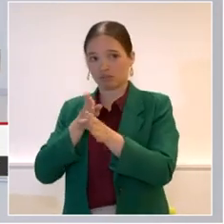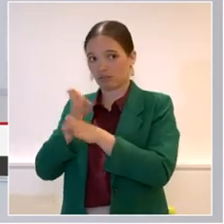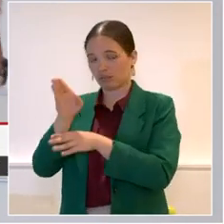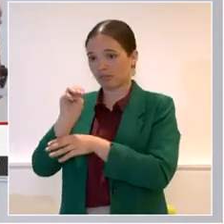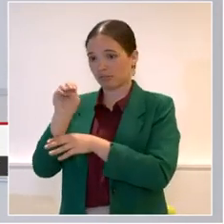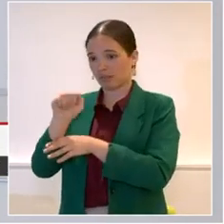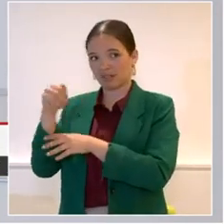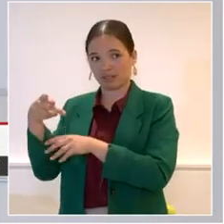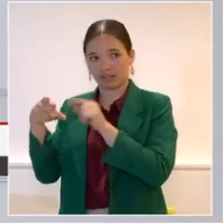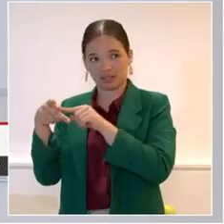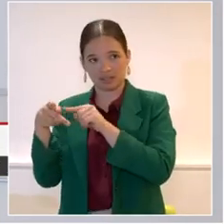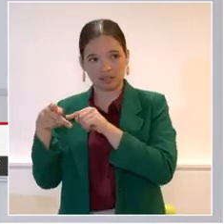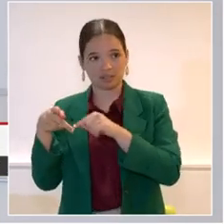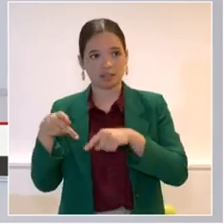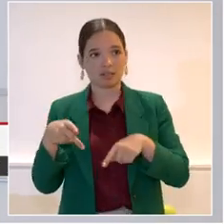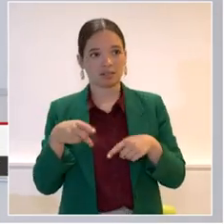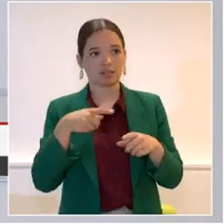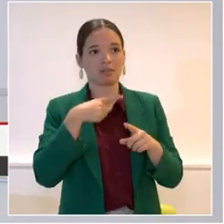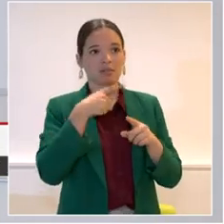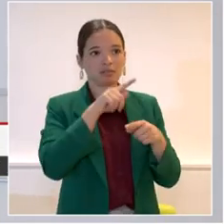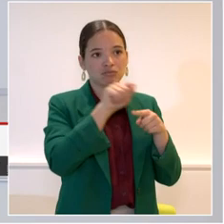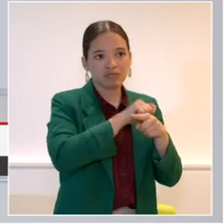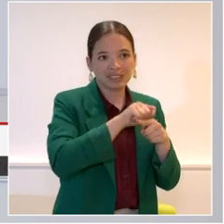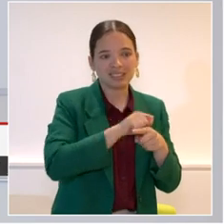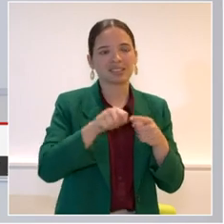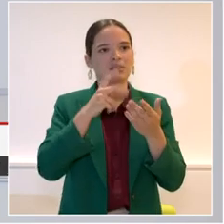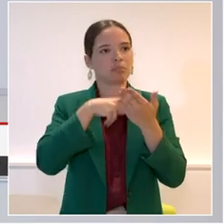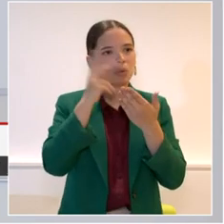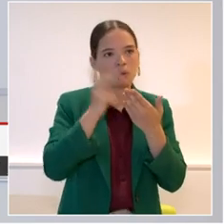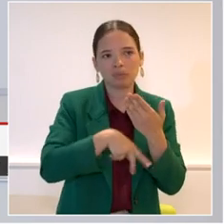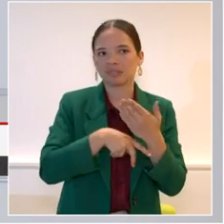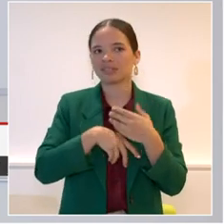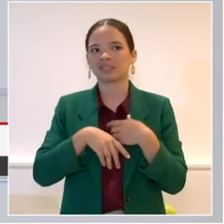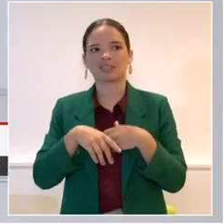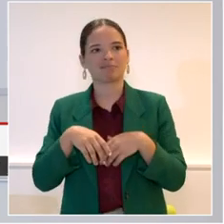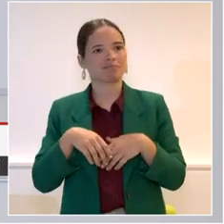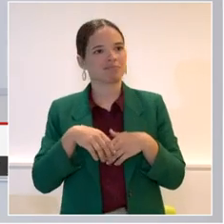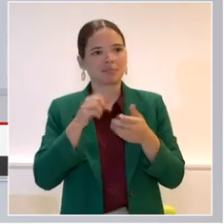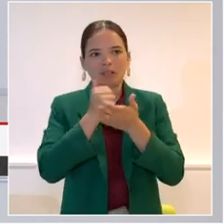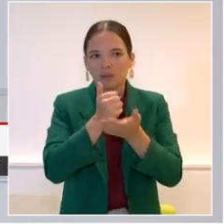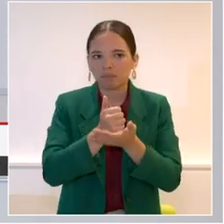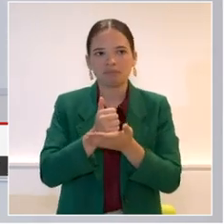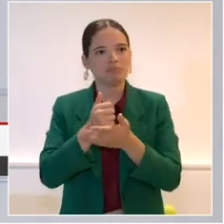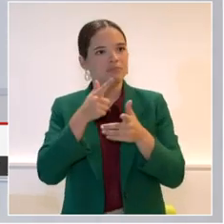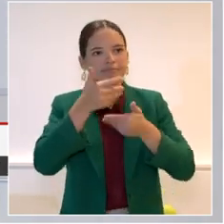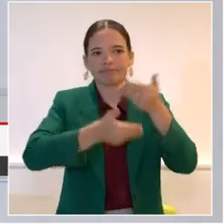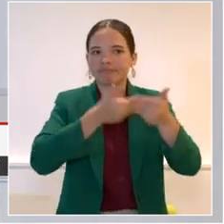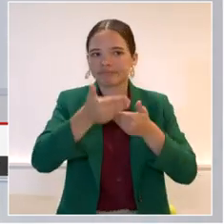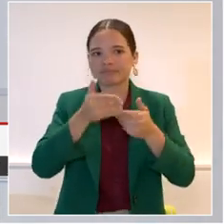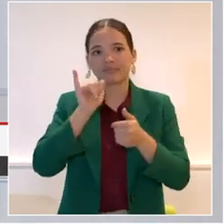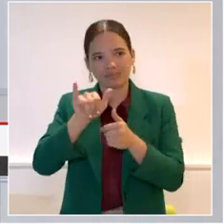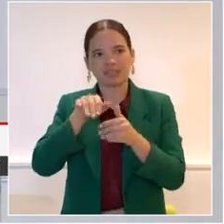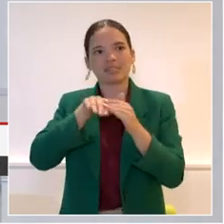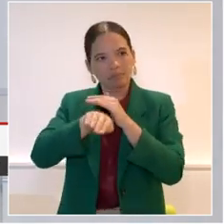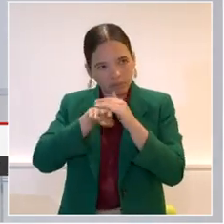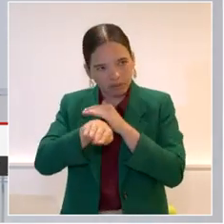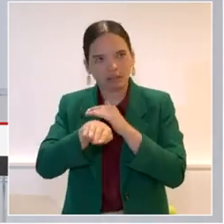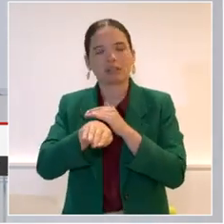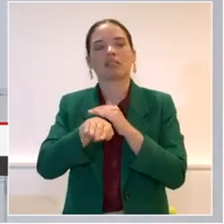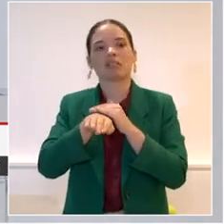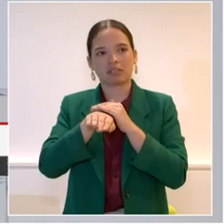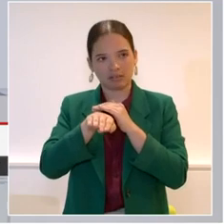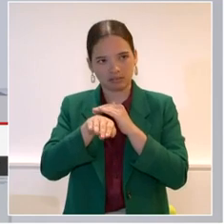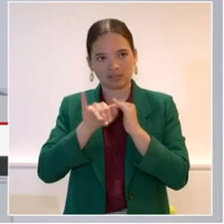all of the different training programs that help people on their way and the access that they will have to have not just a